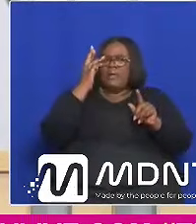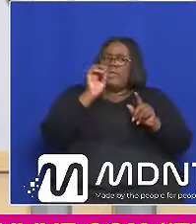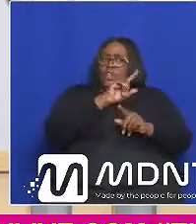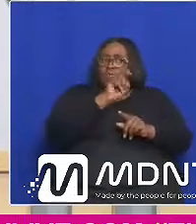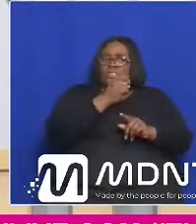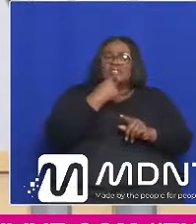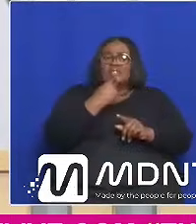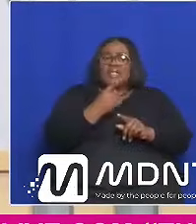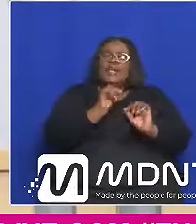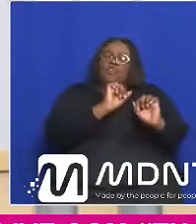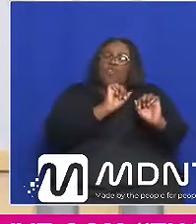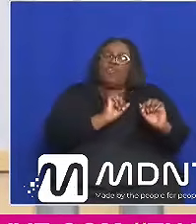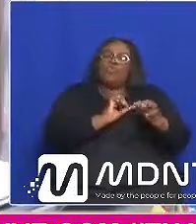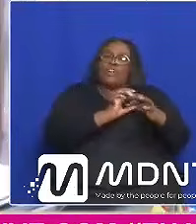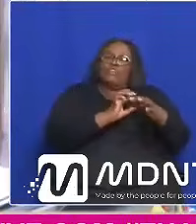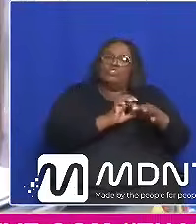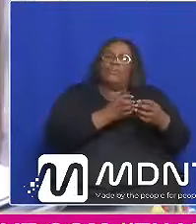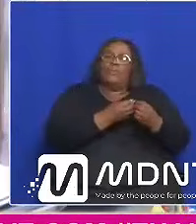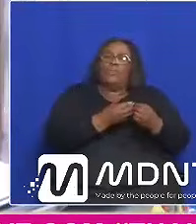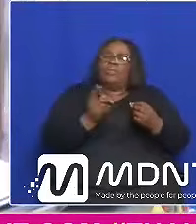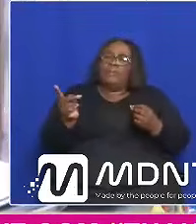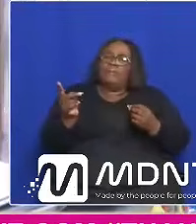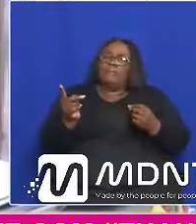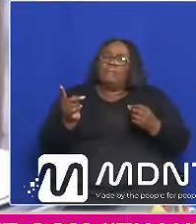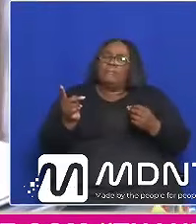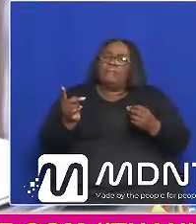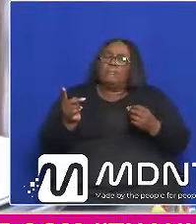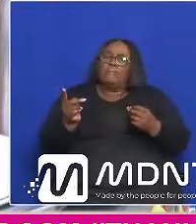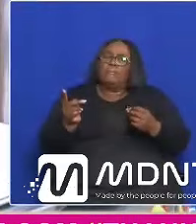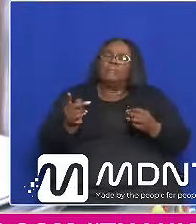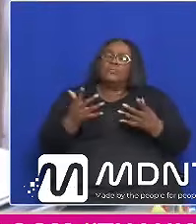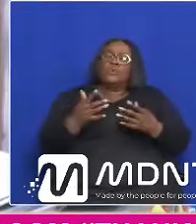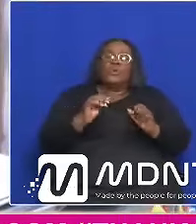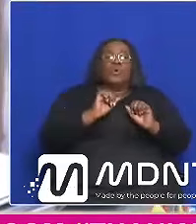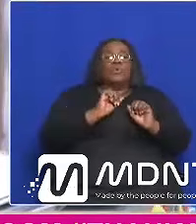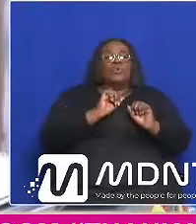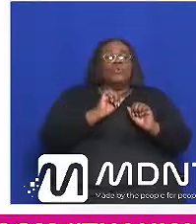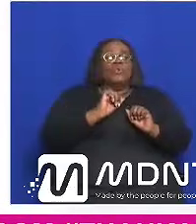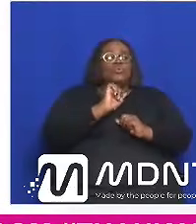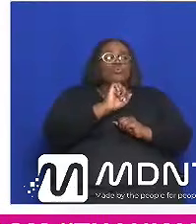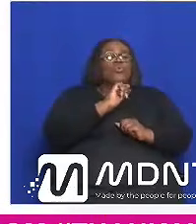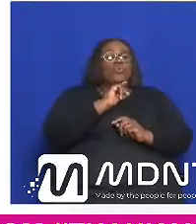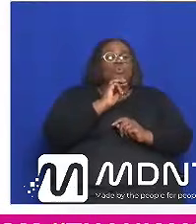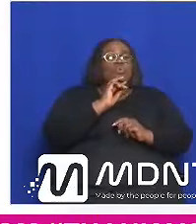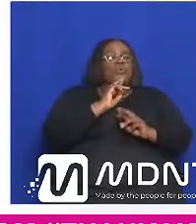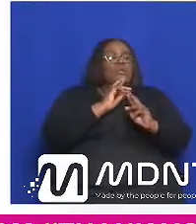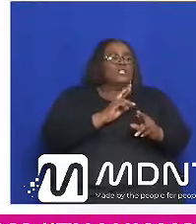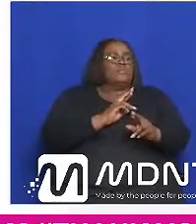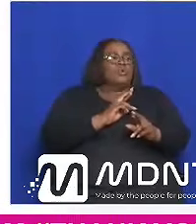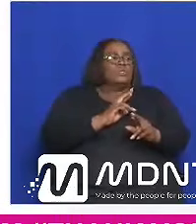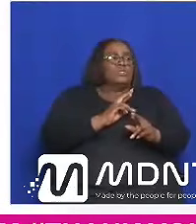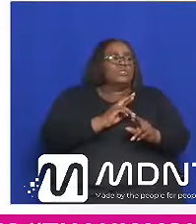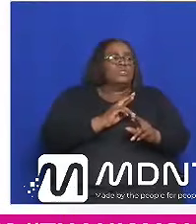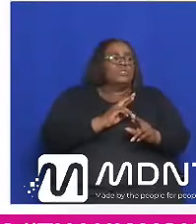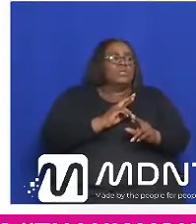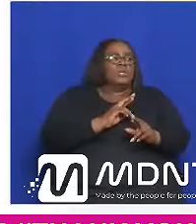relationship with him, and I say your response to 2.5.2 is absolutely devoid of that. You're not saying anything about